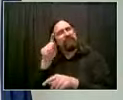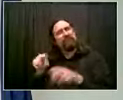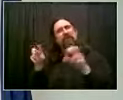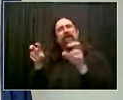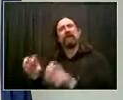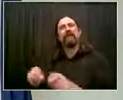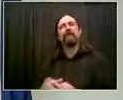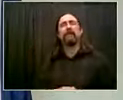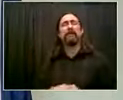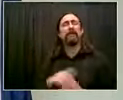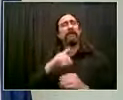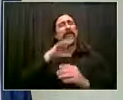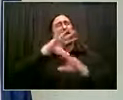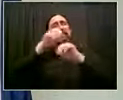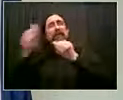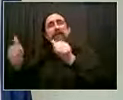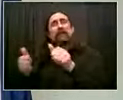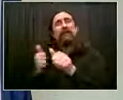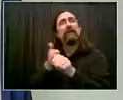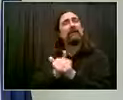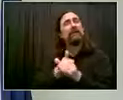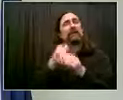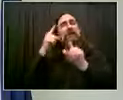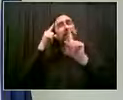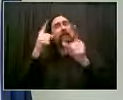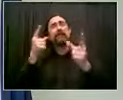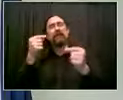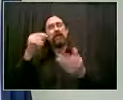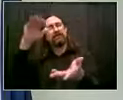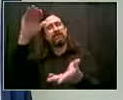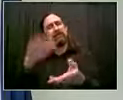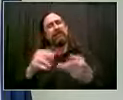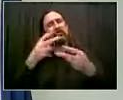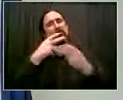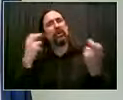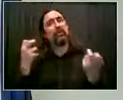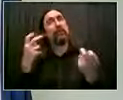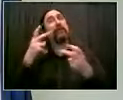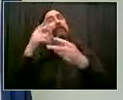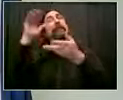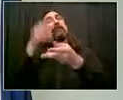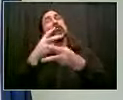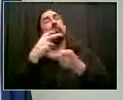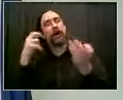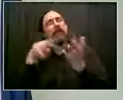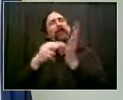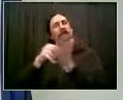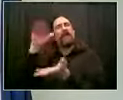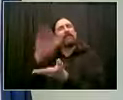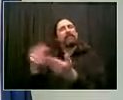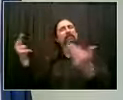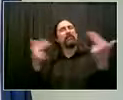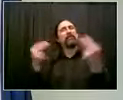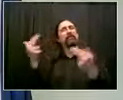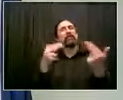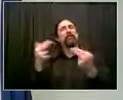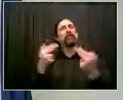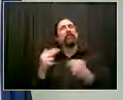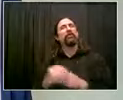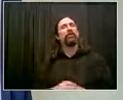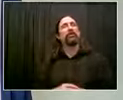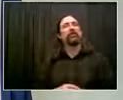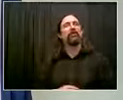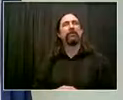plan that has to go together. You can't have one without the other. The reform is necessary, but we also have to pay